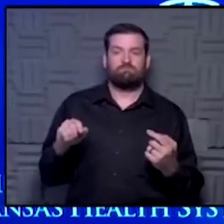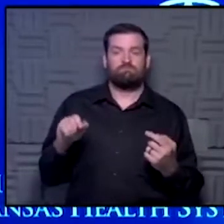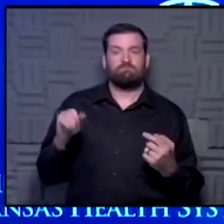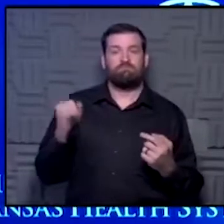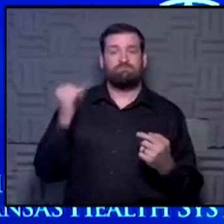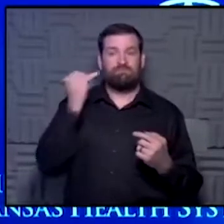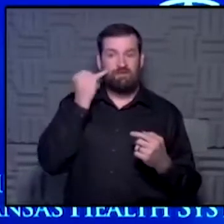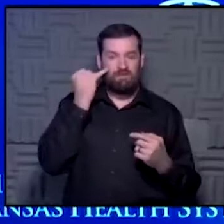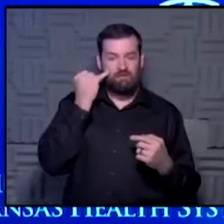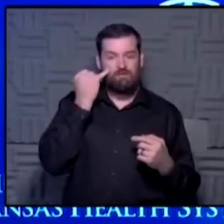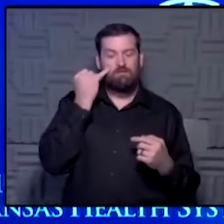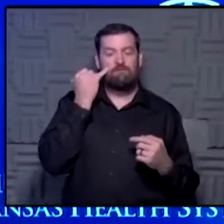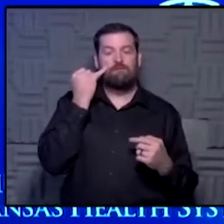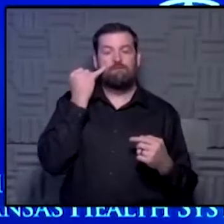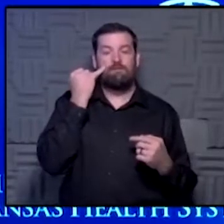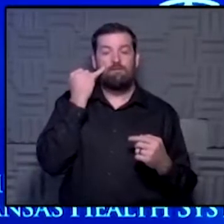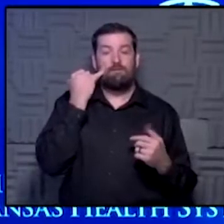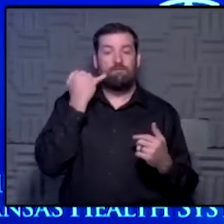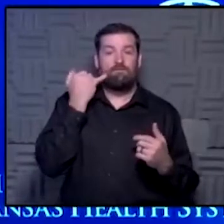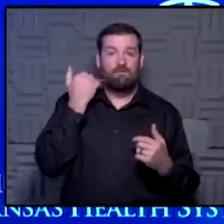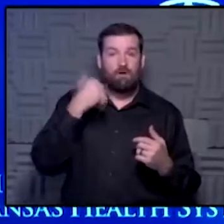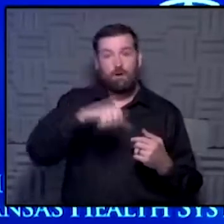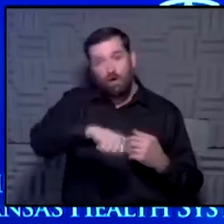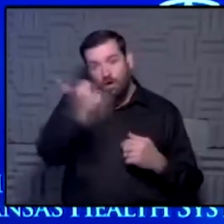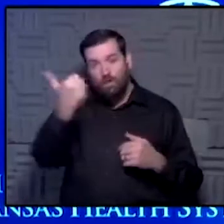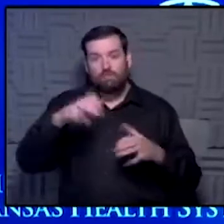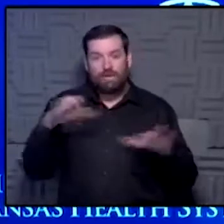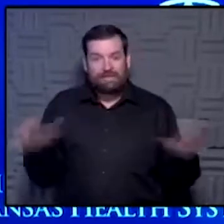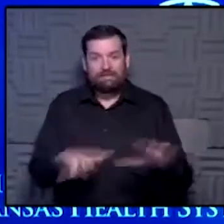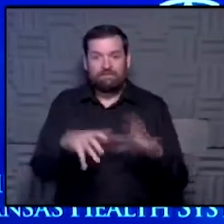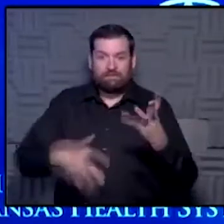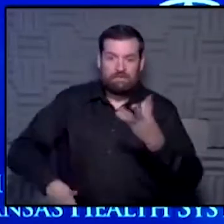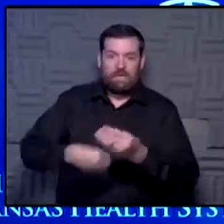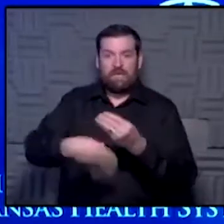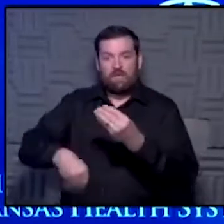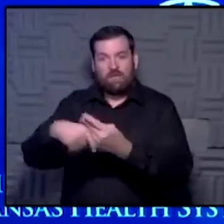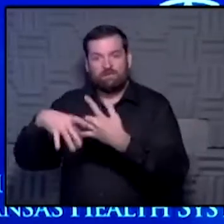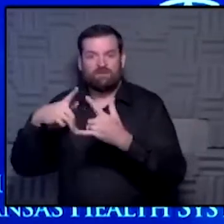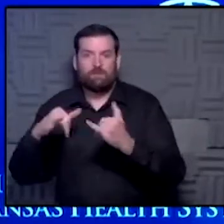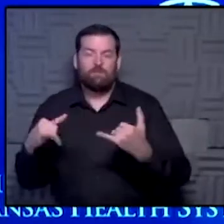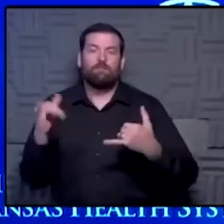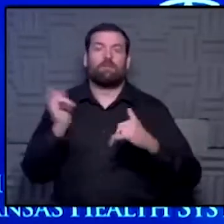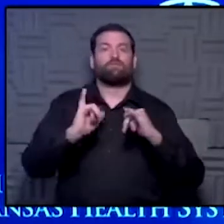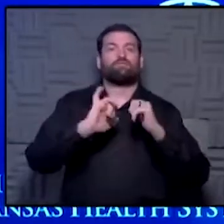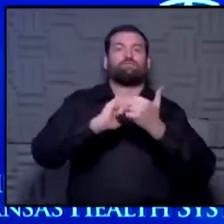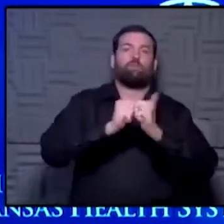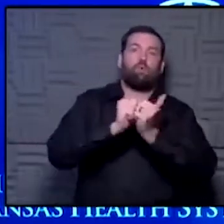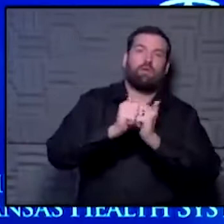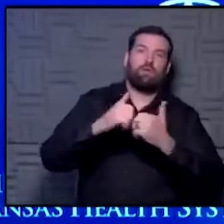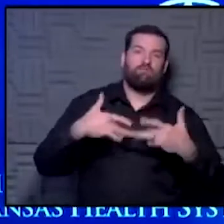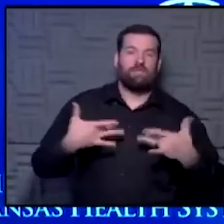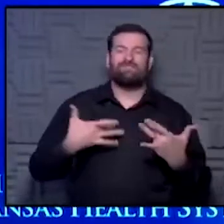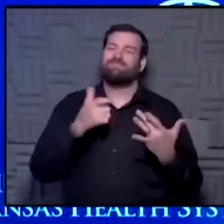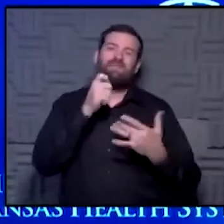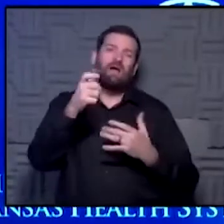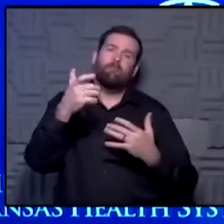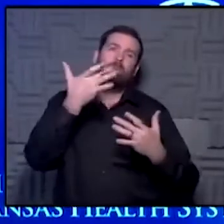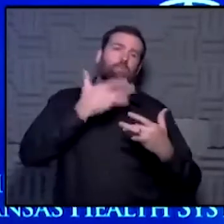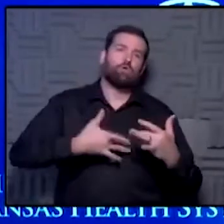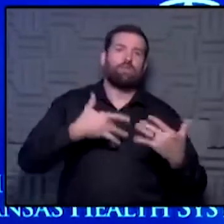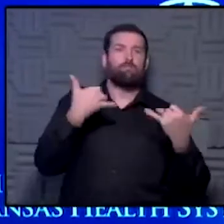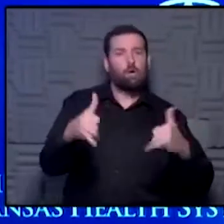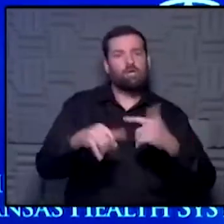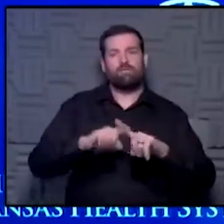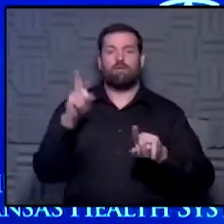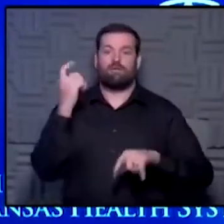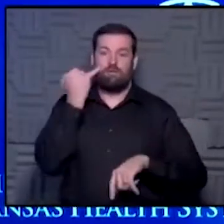also add other activities that we haven't been doing on top of that, like sporting events or that kind of thing? Not necessarily going to birthday parties, but if I put